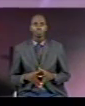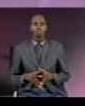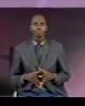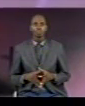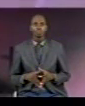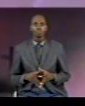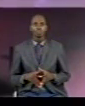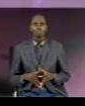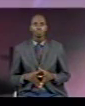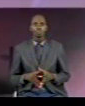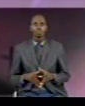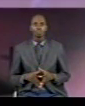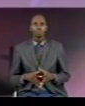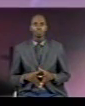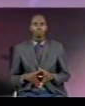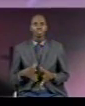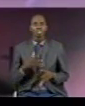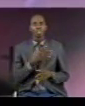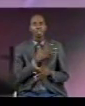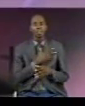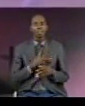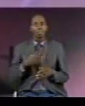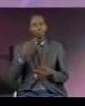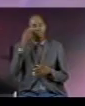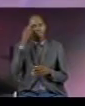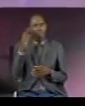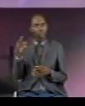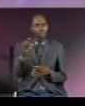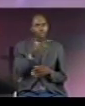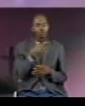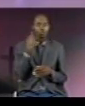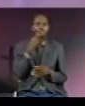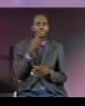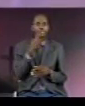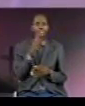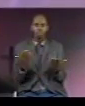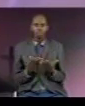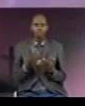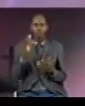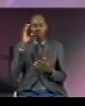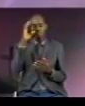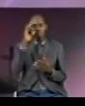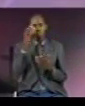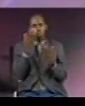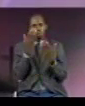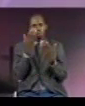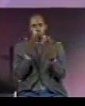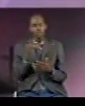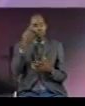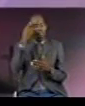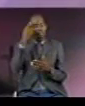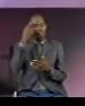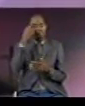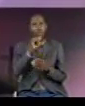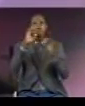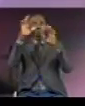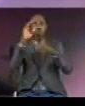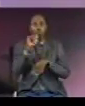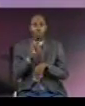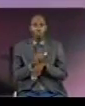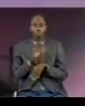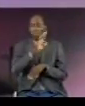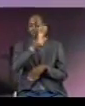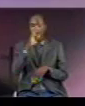And those of us who are here, you are looking for a miracle. You haven't seen a miracle before. You are going to see